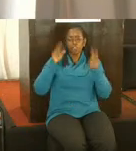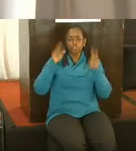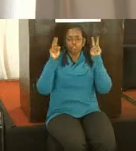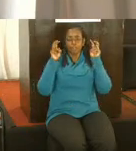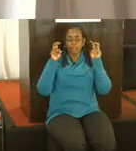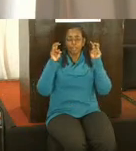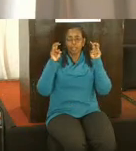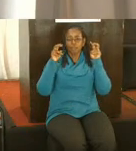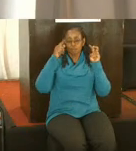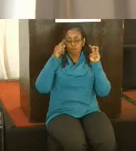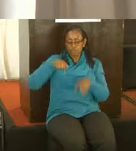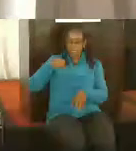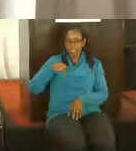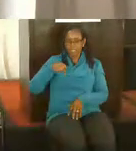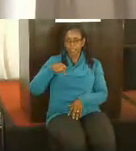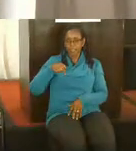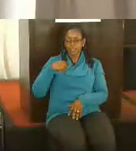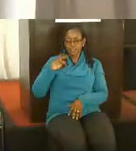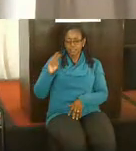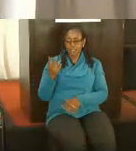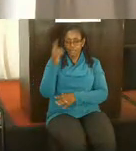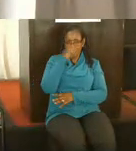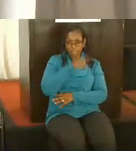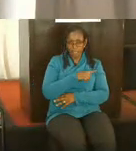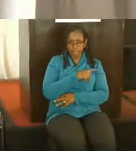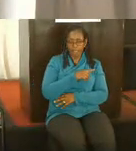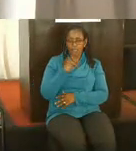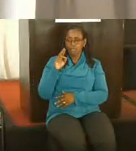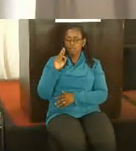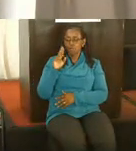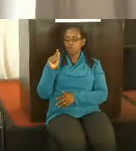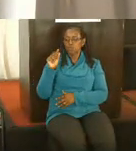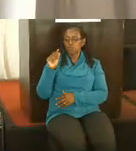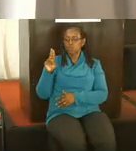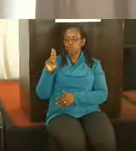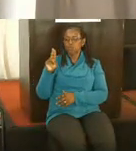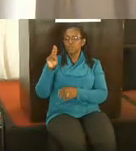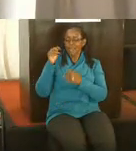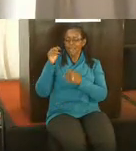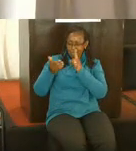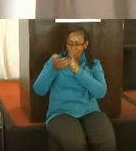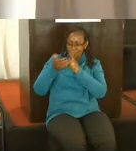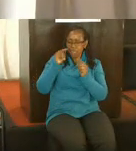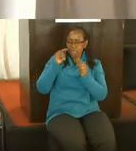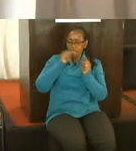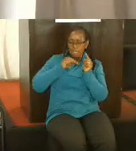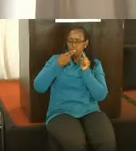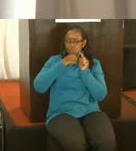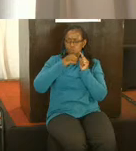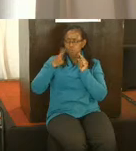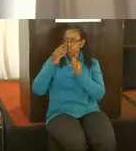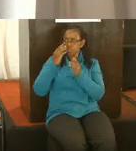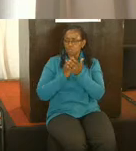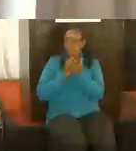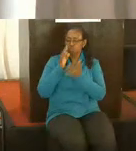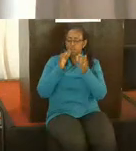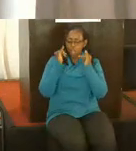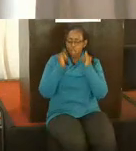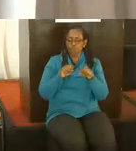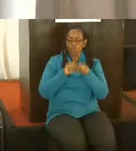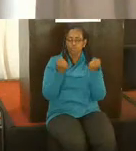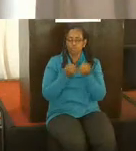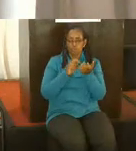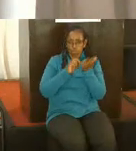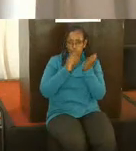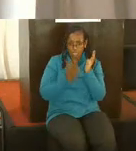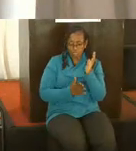or theme of the day of day two is utu realizing nationhood through a new social contract all the